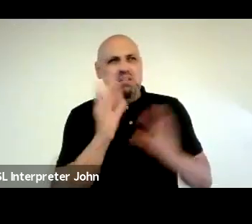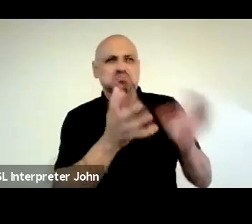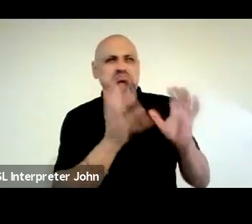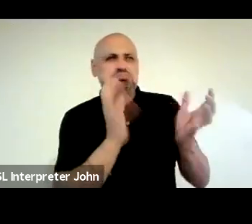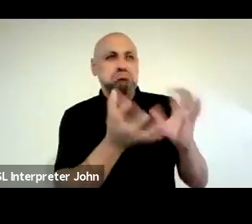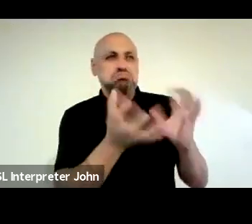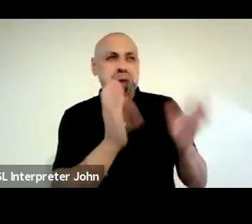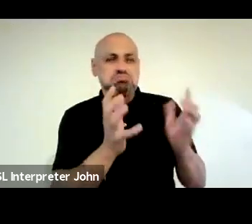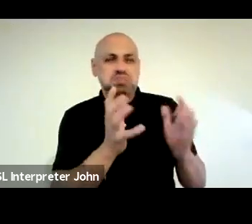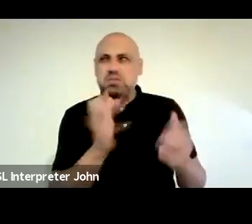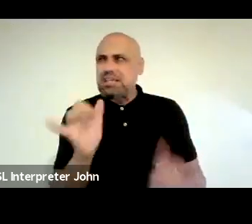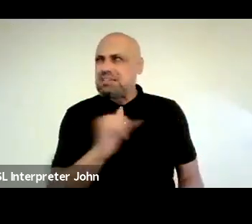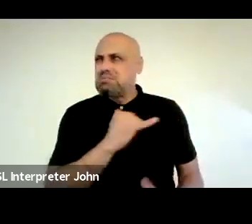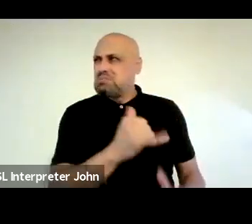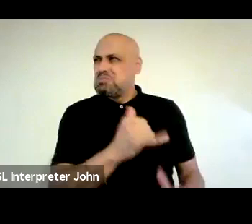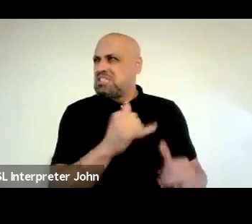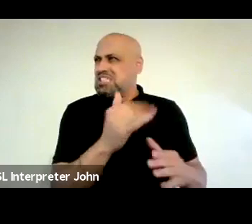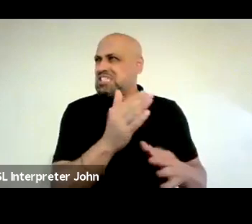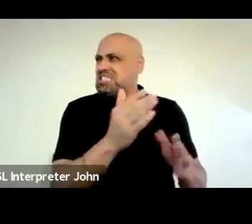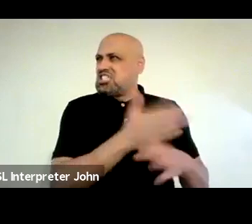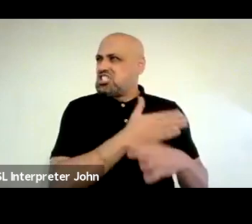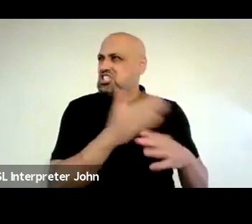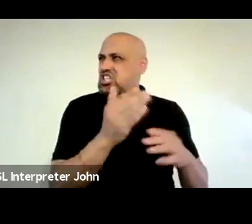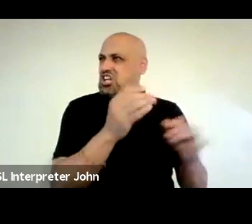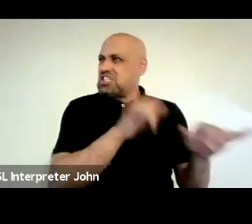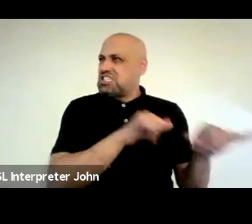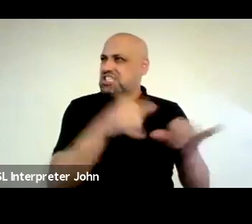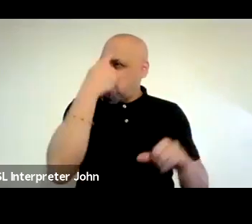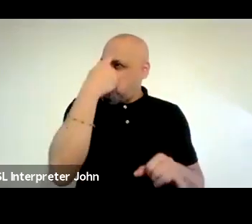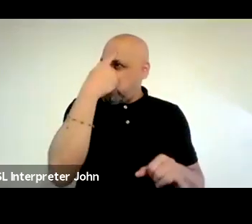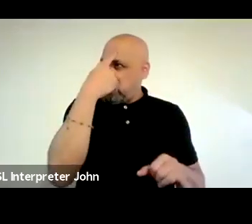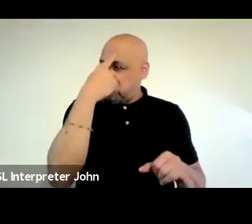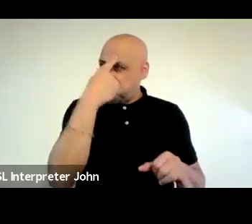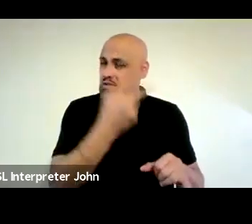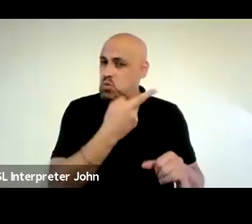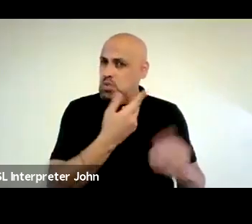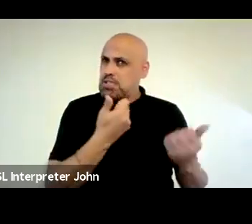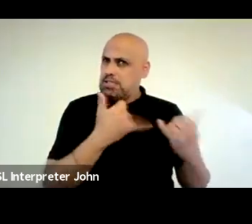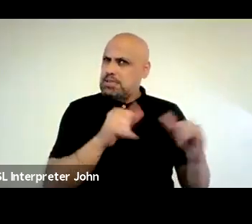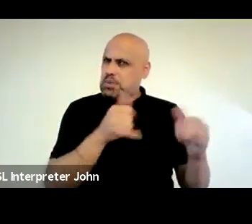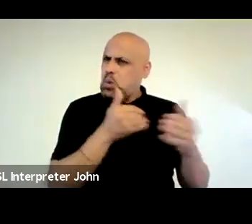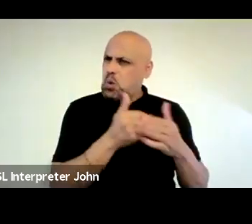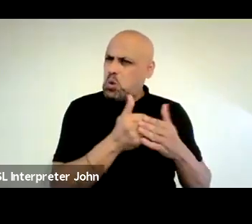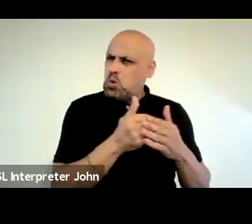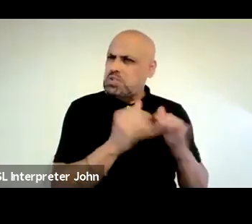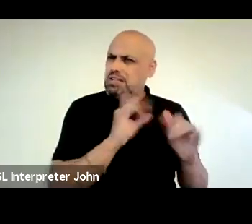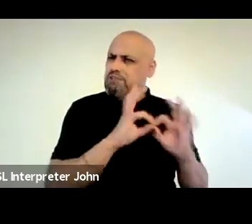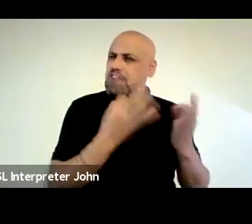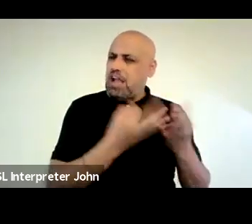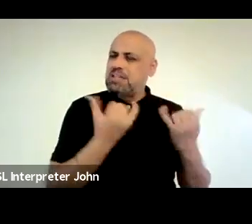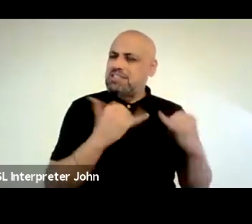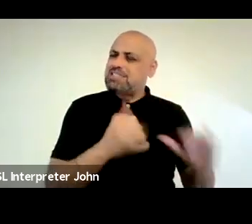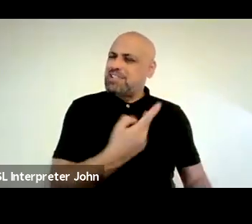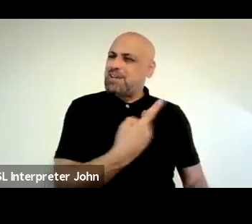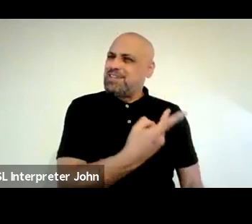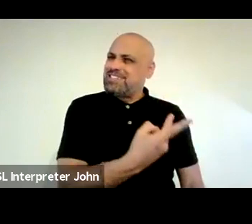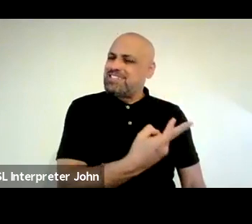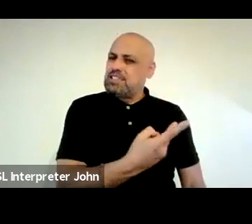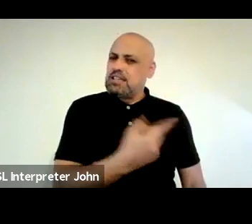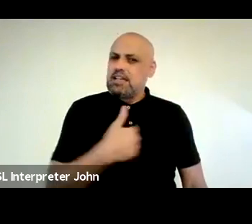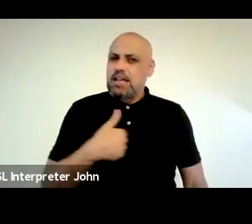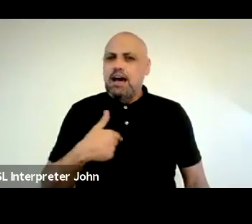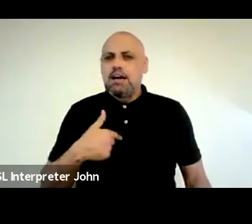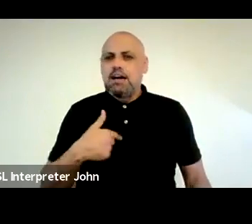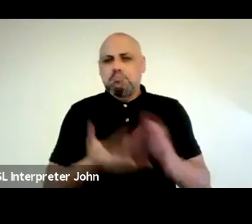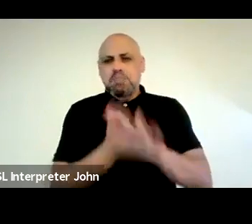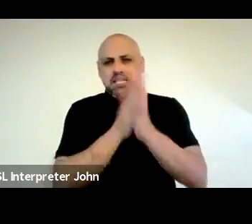incredibly, it was like we shared the same brain. We are still extremely close and have become like family to each other. I've served as a mentor